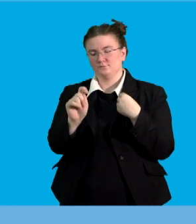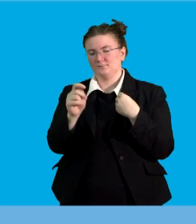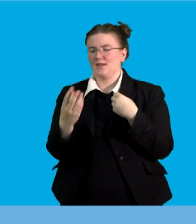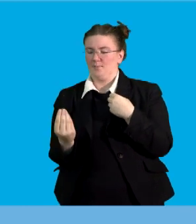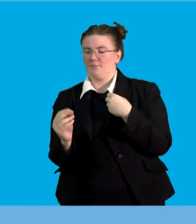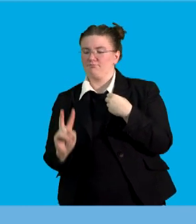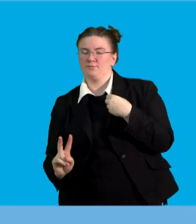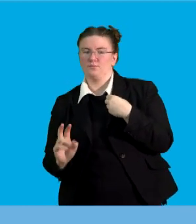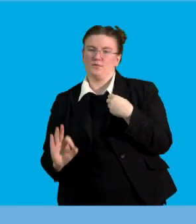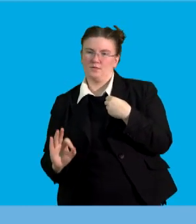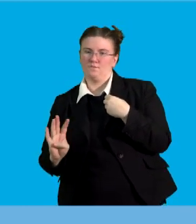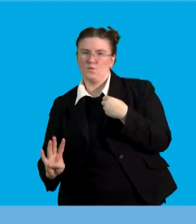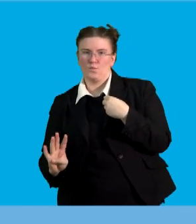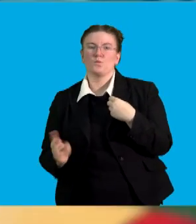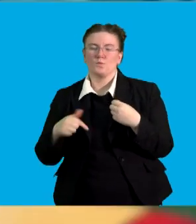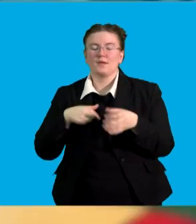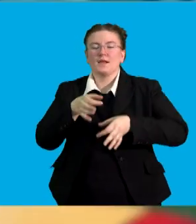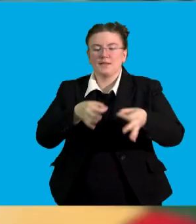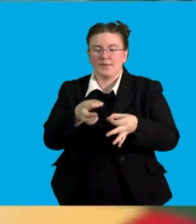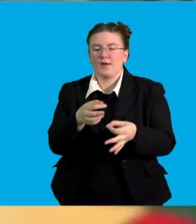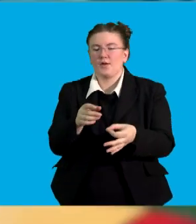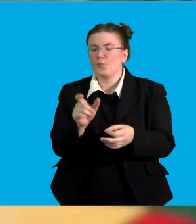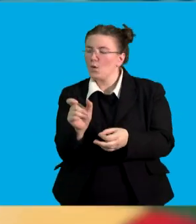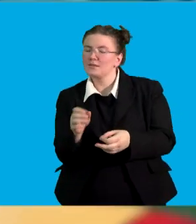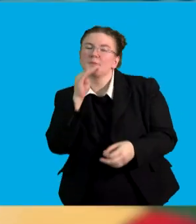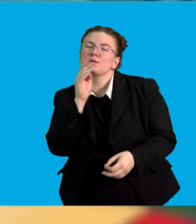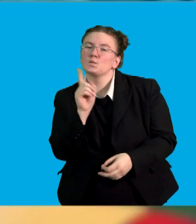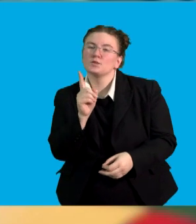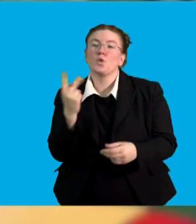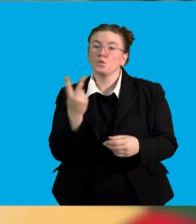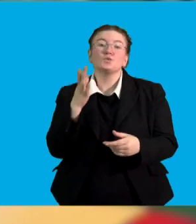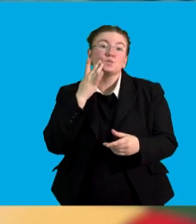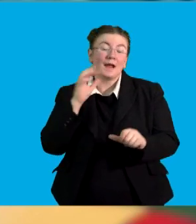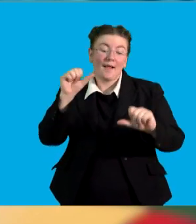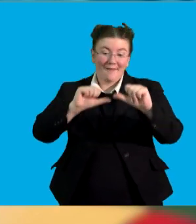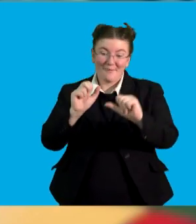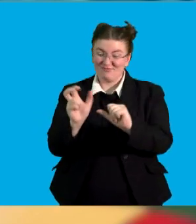to be explaining what those words are and how do we use them in a chemical reaction.